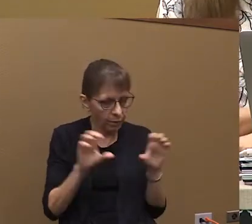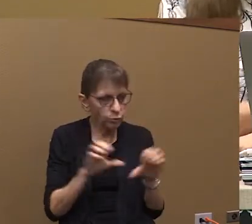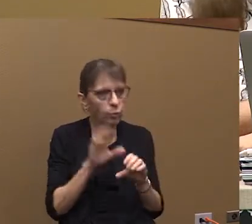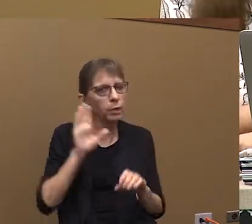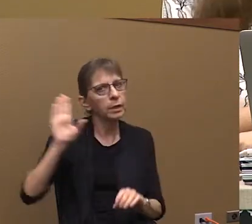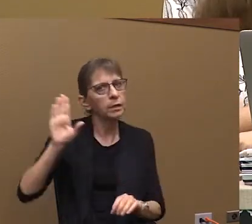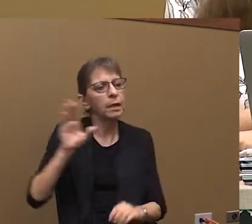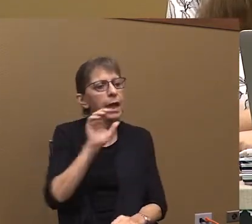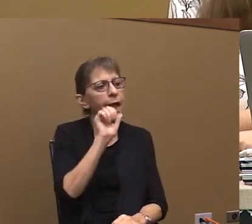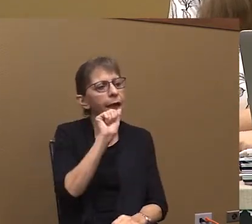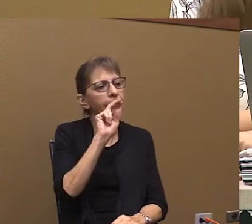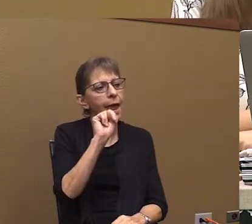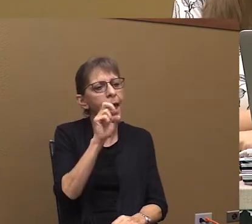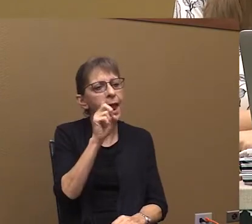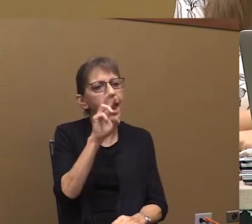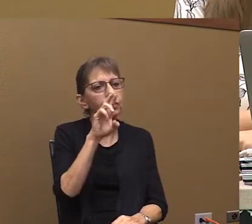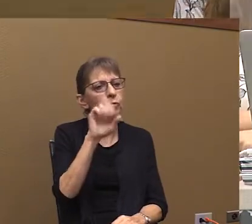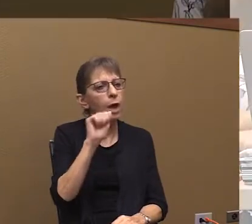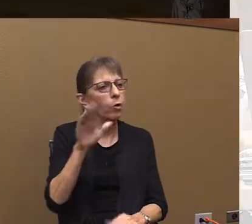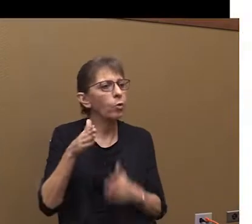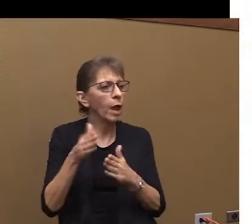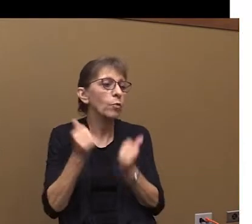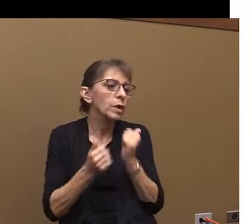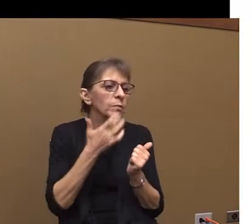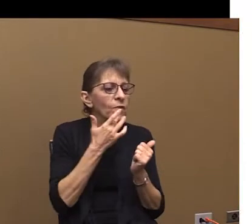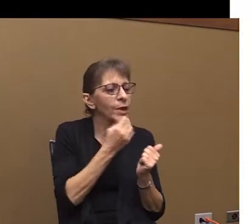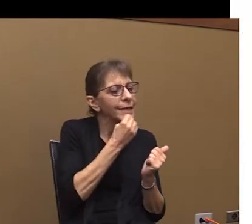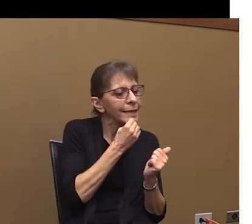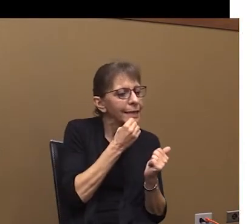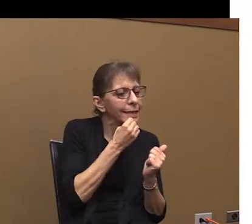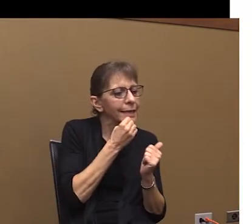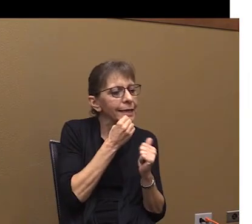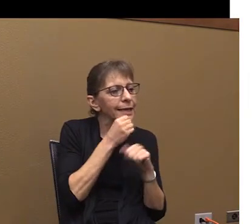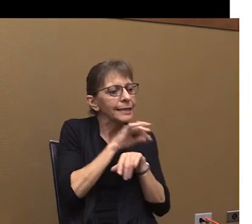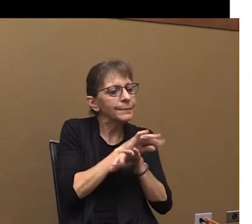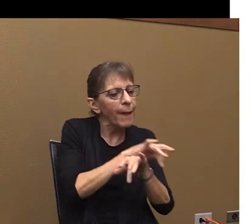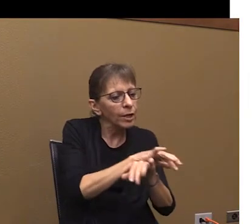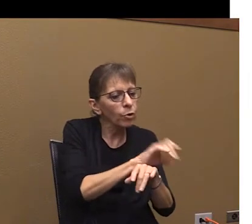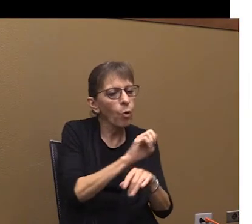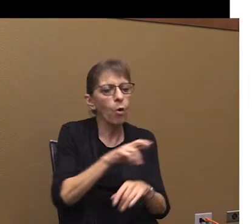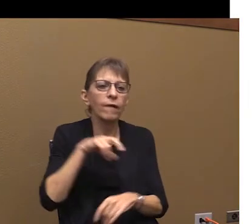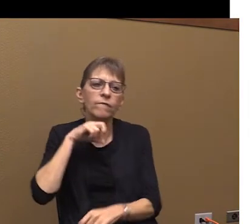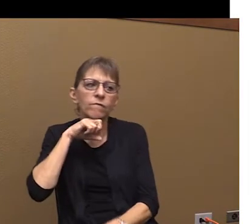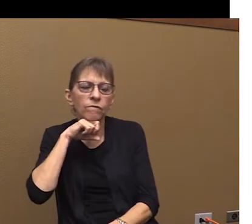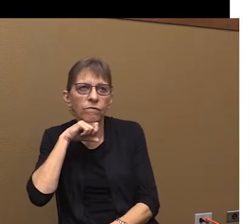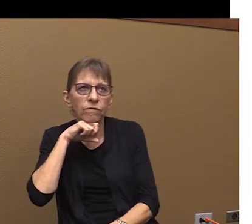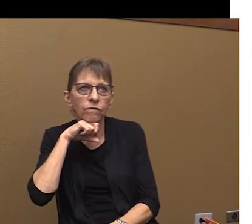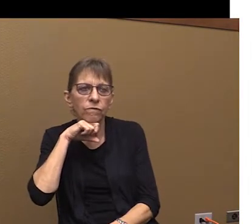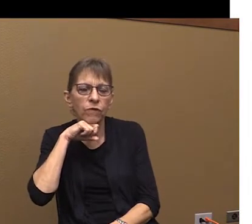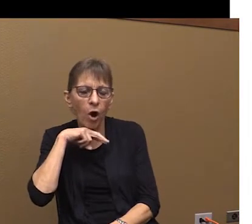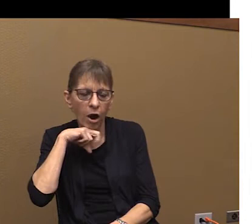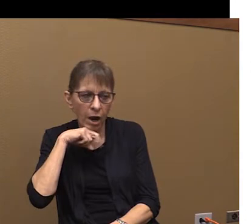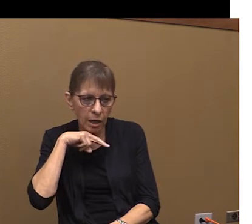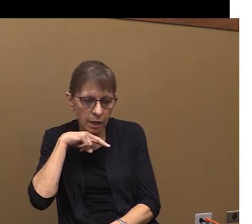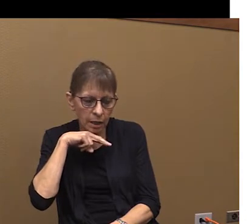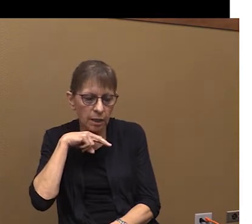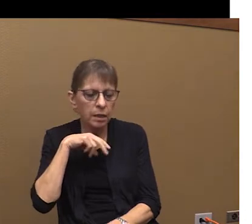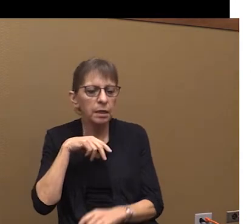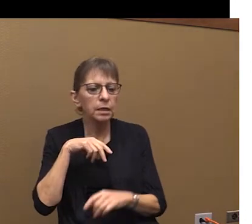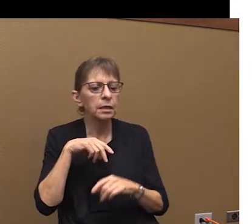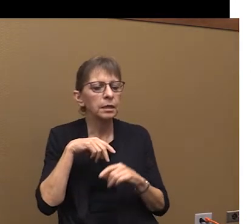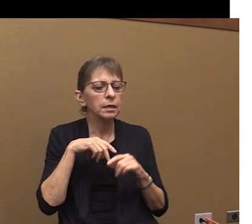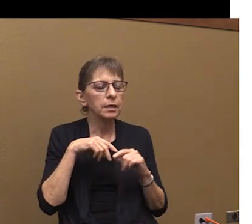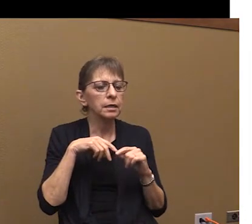been the Mice and Men book, and you could do it Andrea's way, where which would you rather